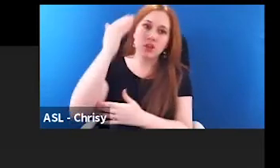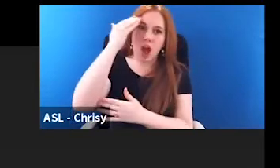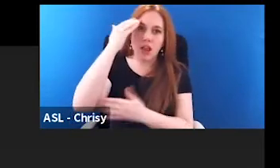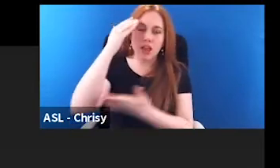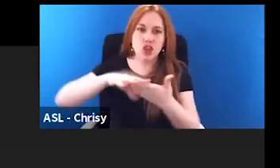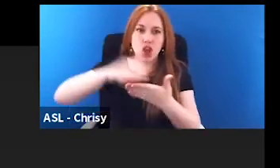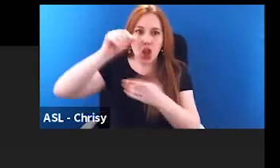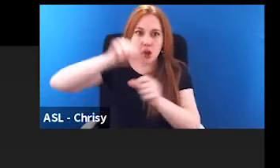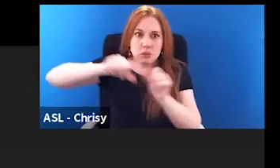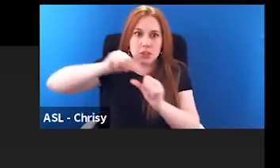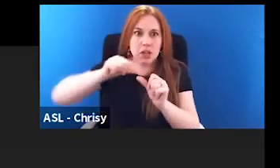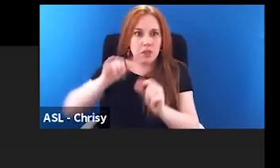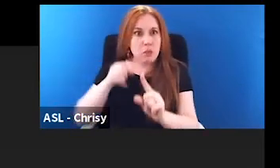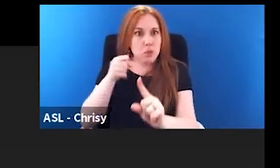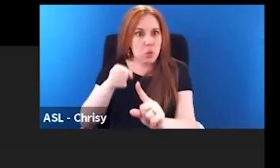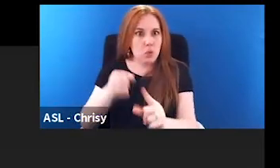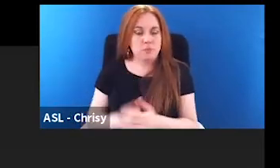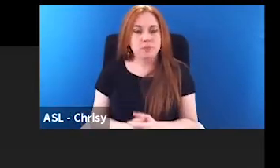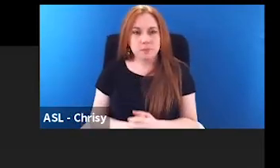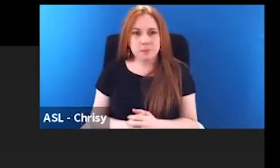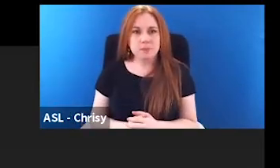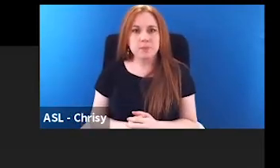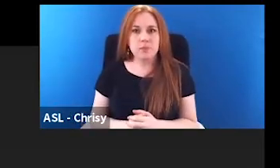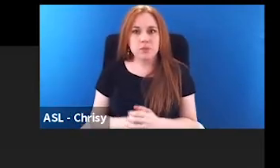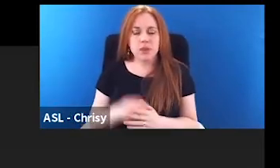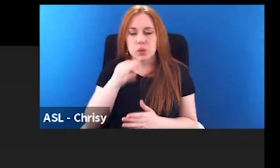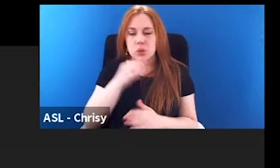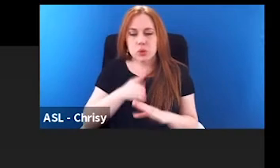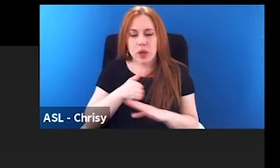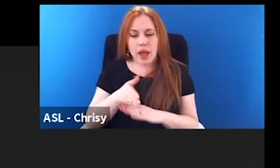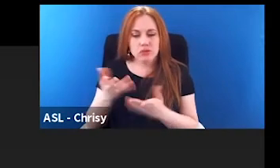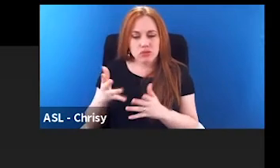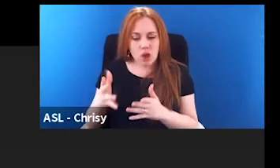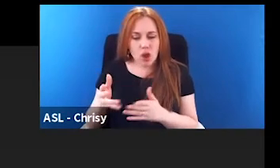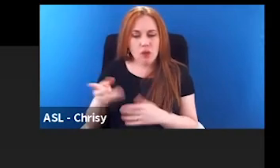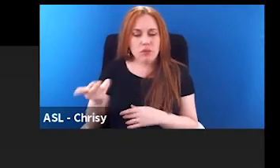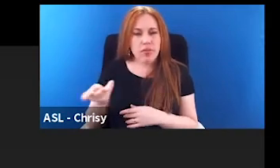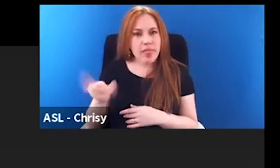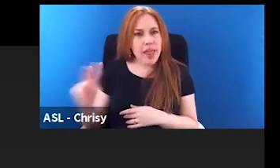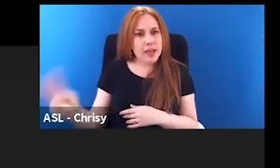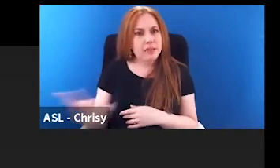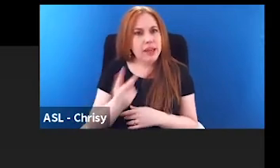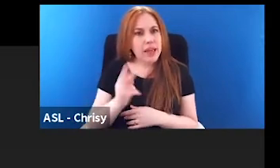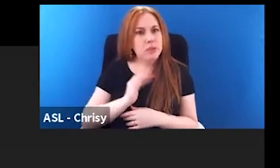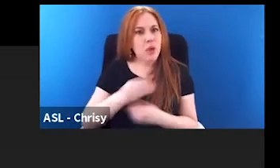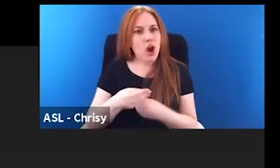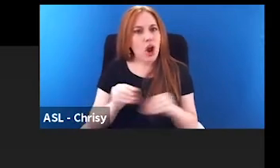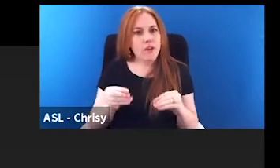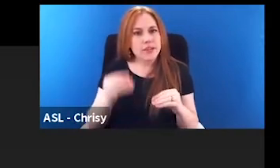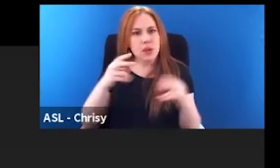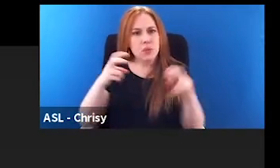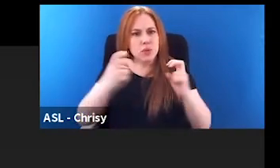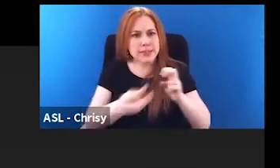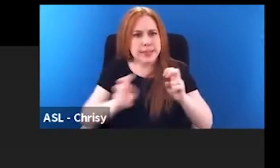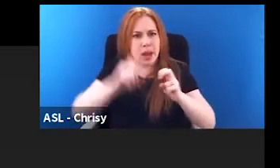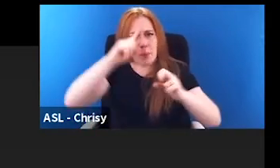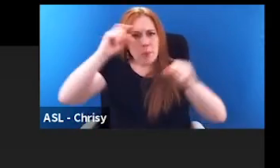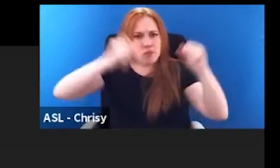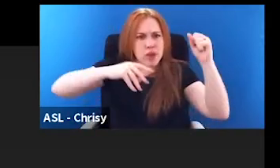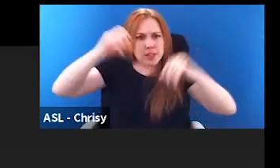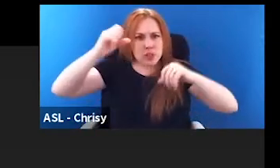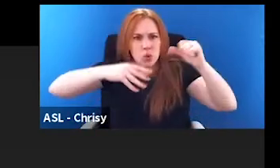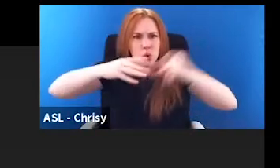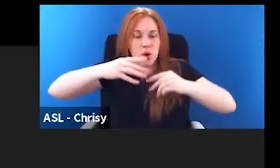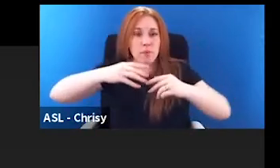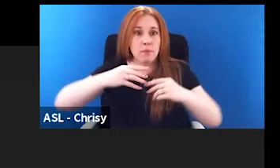a little bit better. So, shortly after the talk, they came over to our office and we kind of had a brainstorm and started talking about that. And